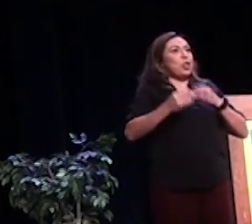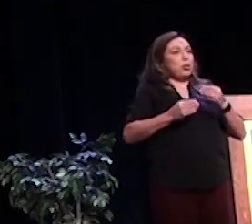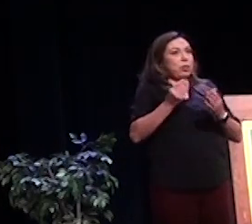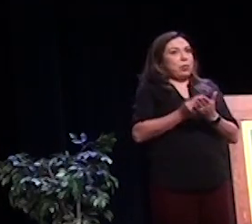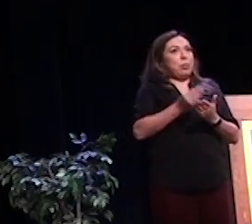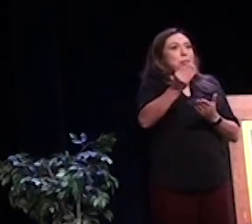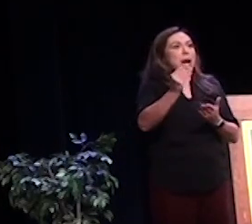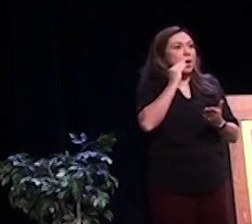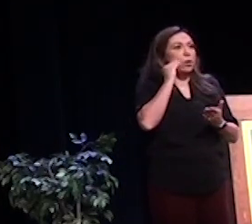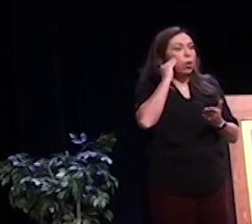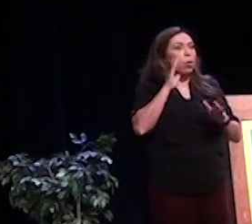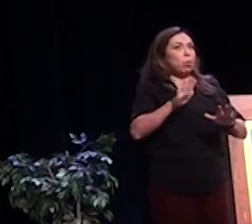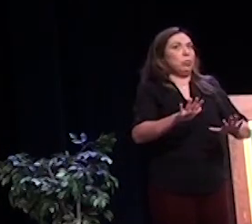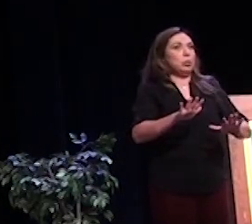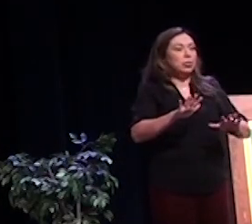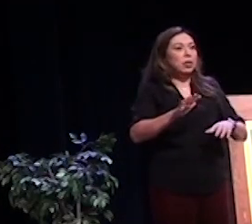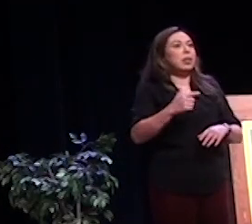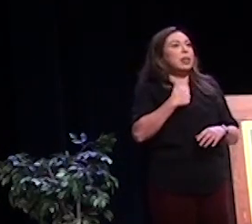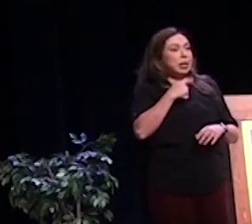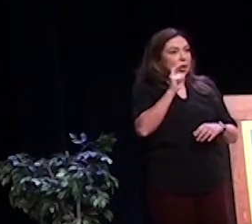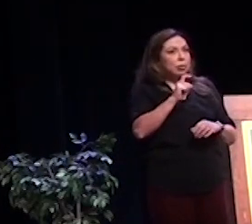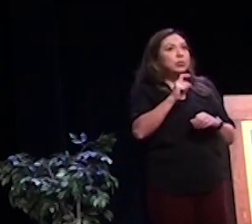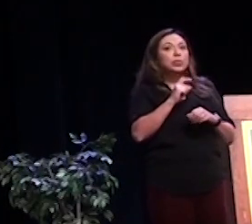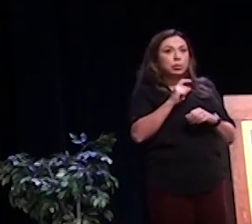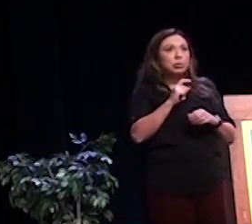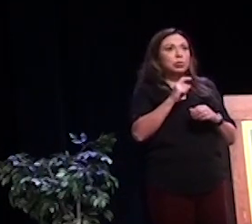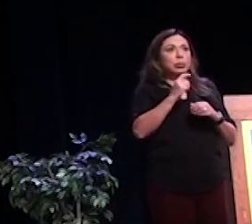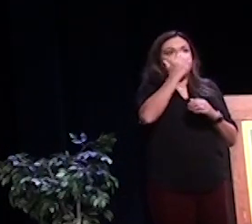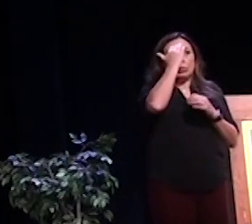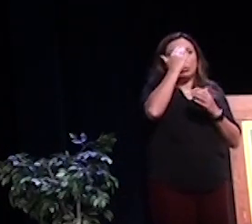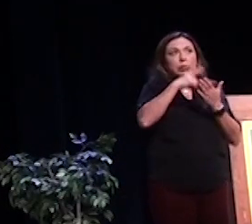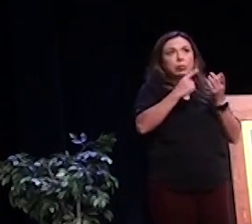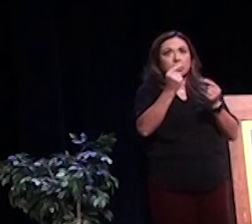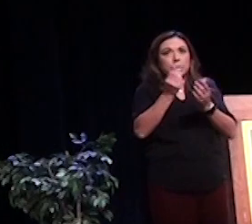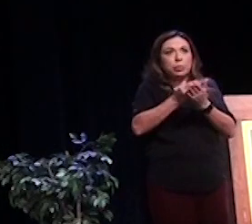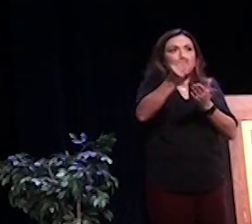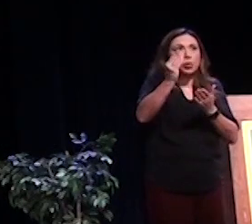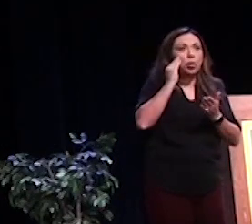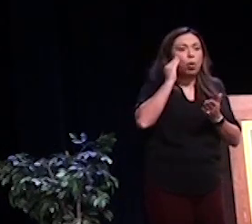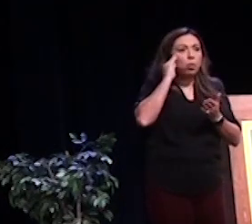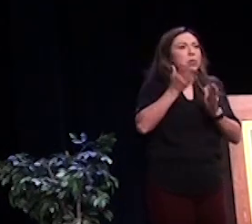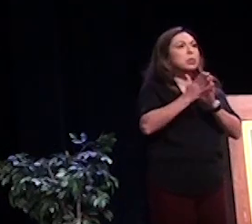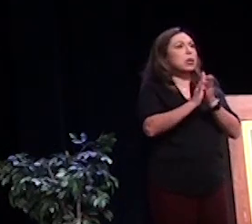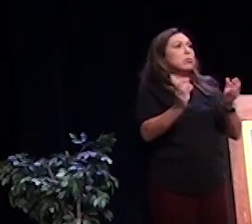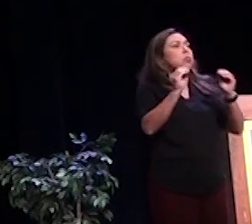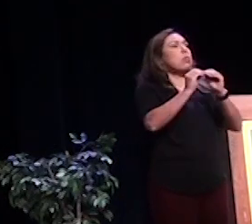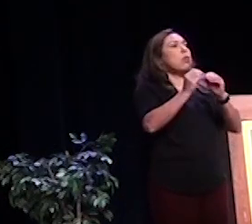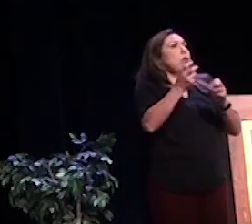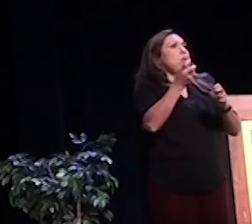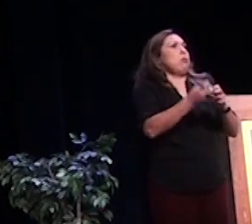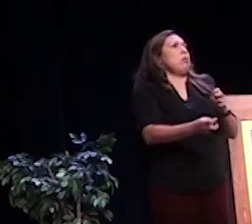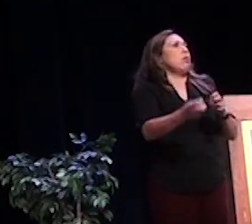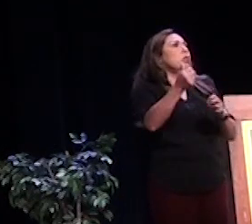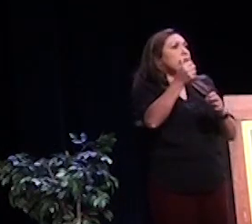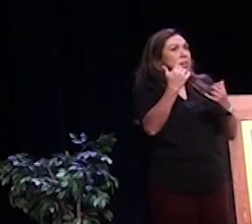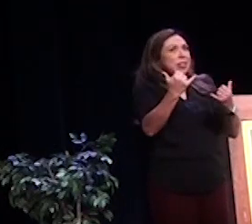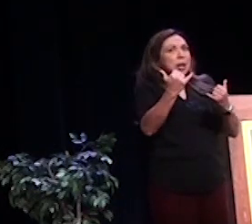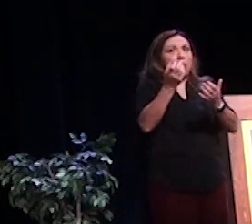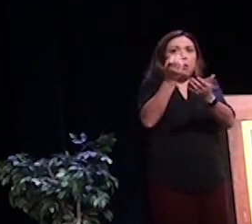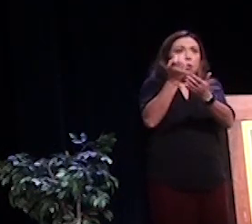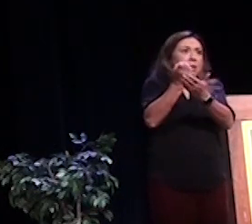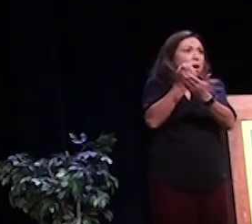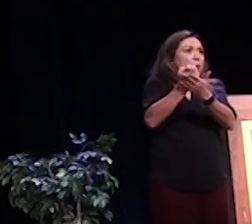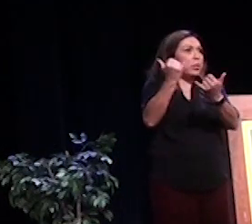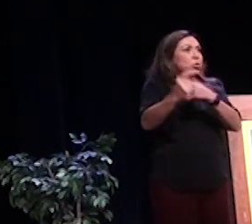me, right? So the first thing I did was I have to find a way to purchase a home. But it's becoming harder and harder to do so in today's economy. We're looking